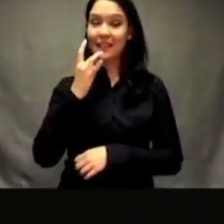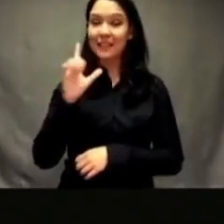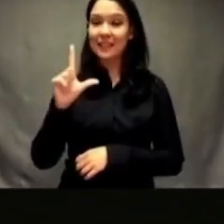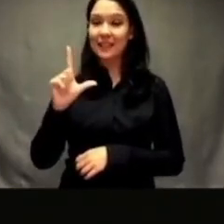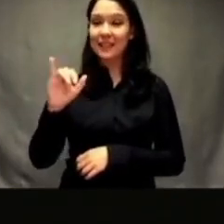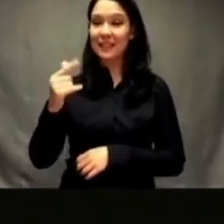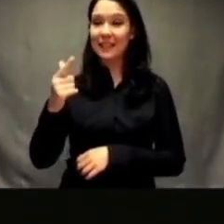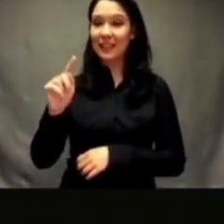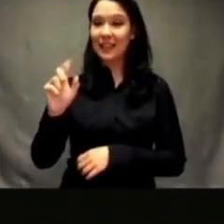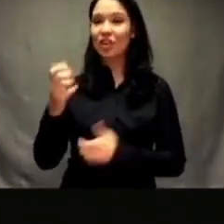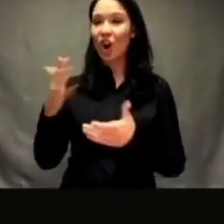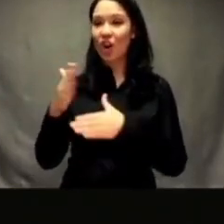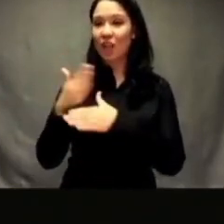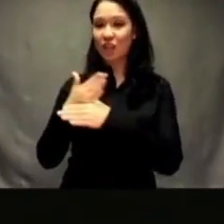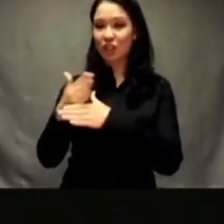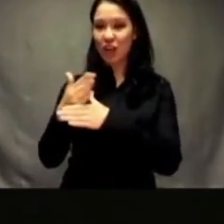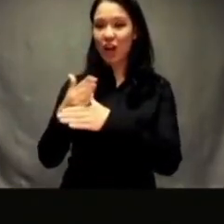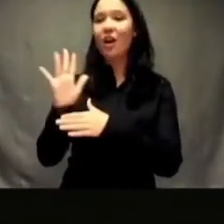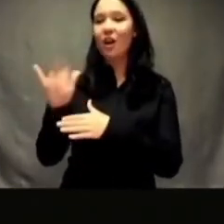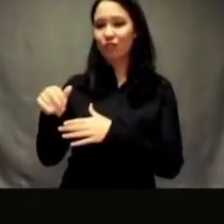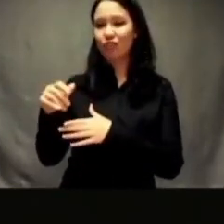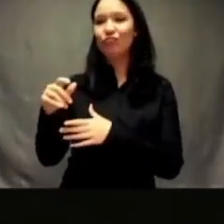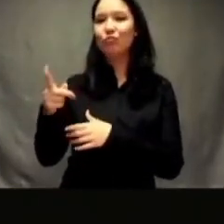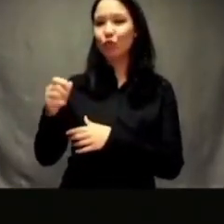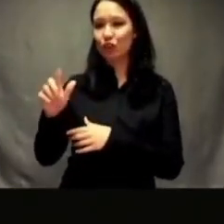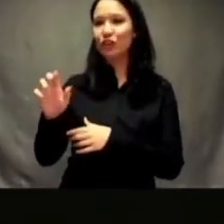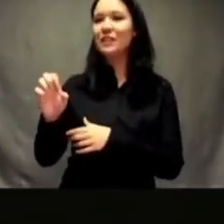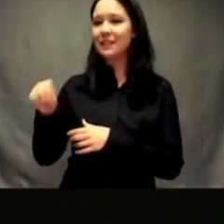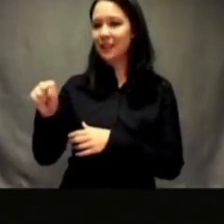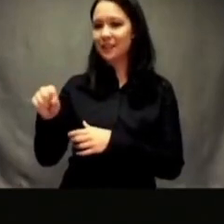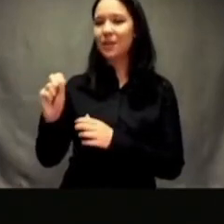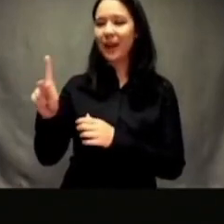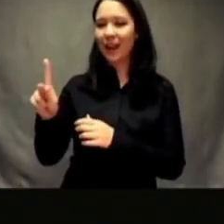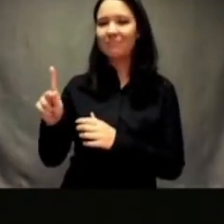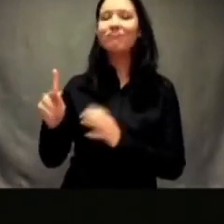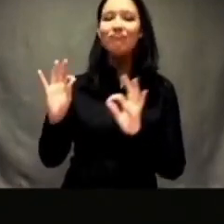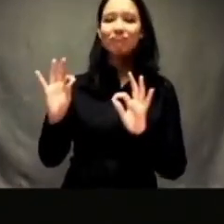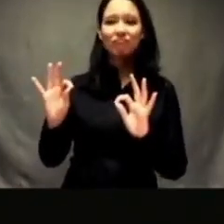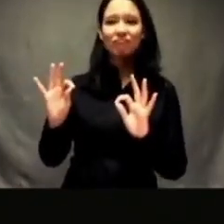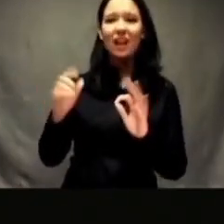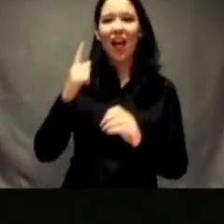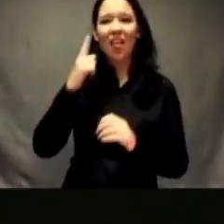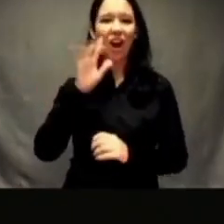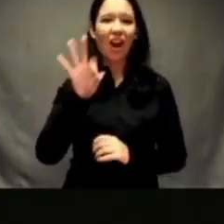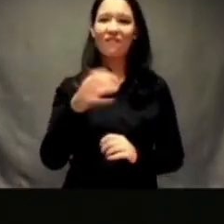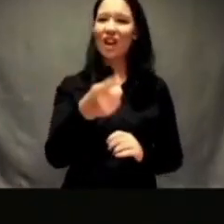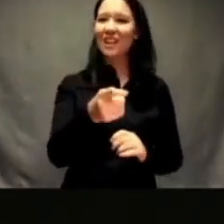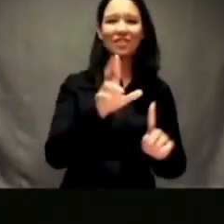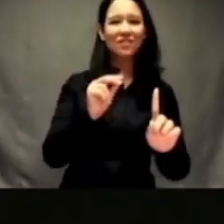And we already shared this to as Portuguese. Oh, yes, Purdue. I thought it was French.